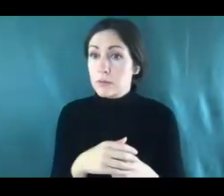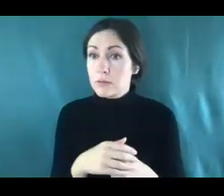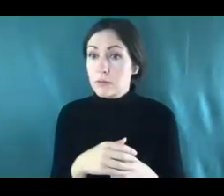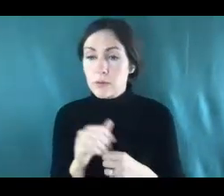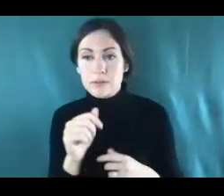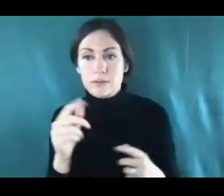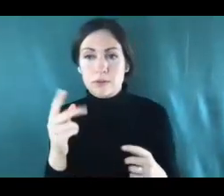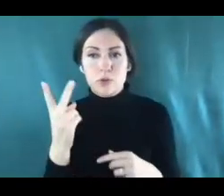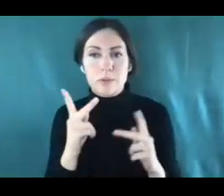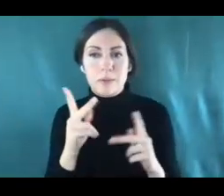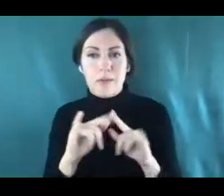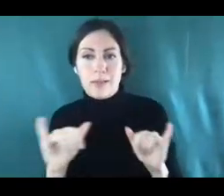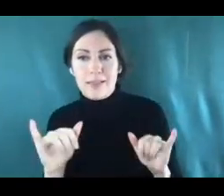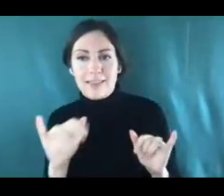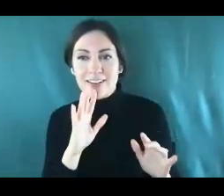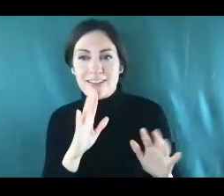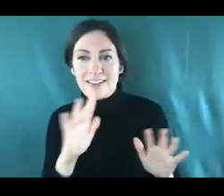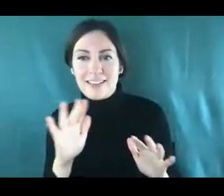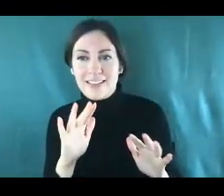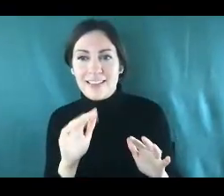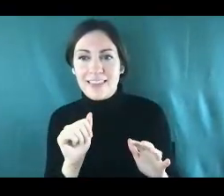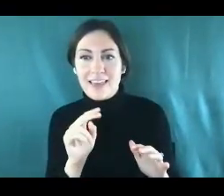Wilson. Second. Go ahead.